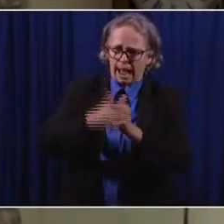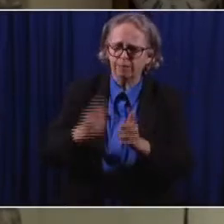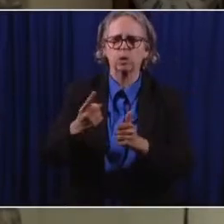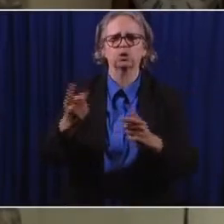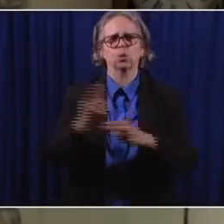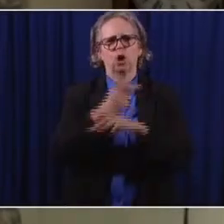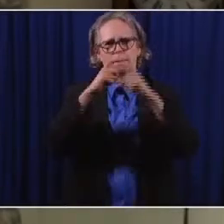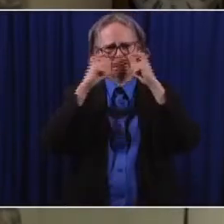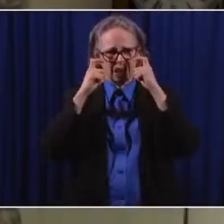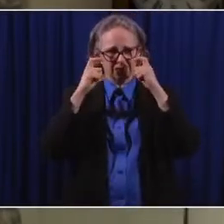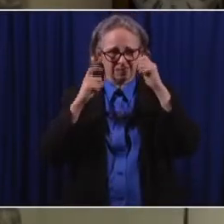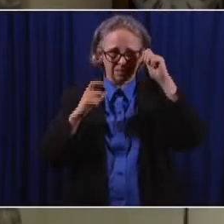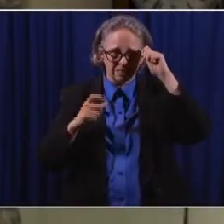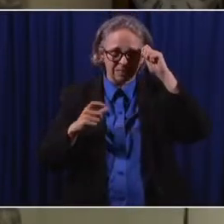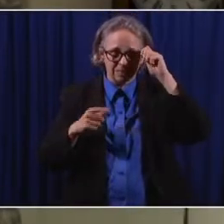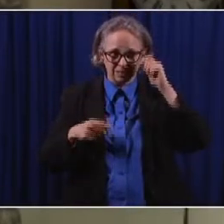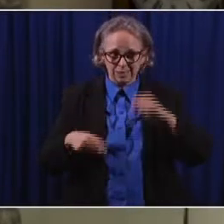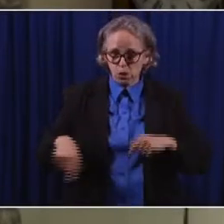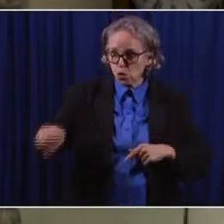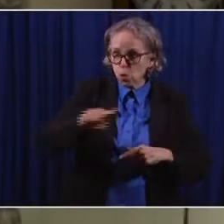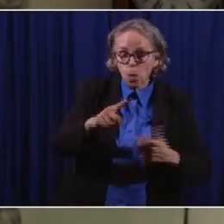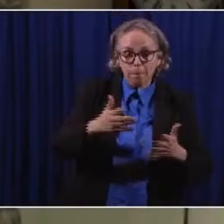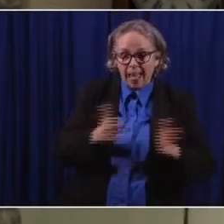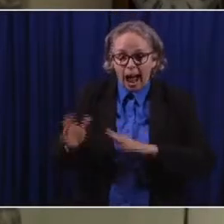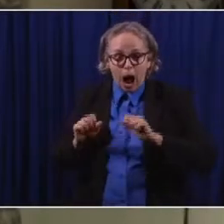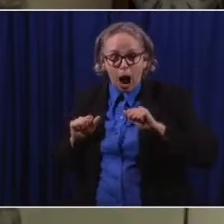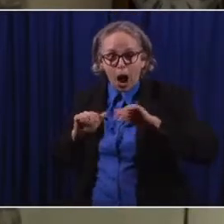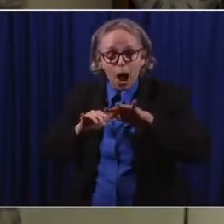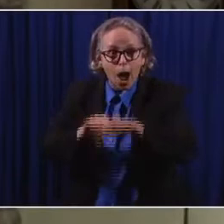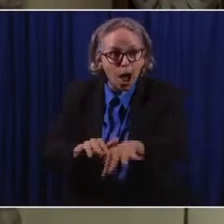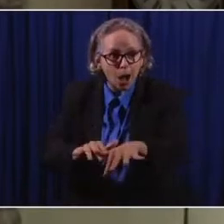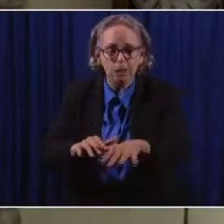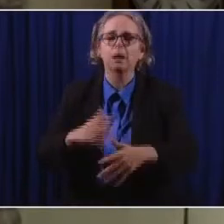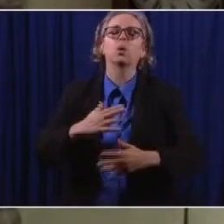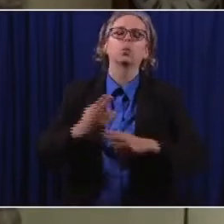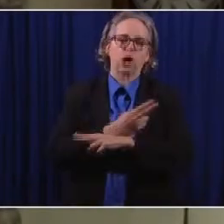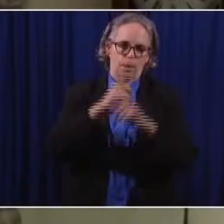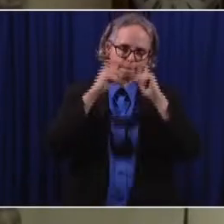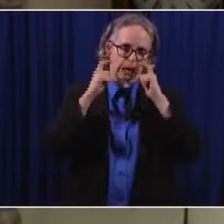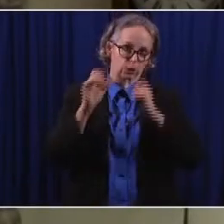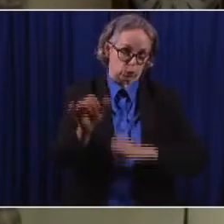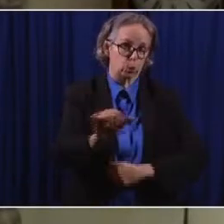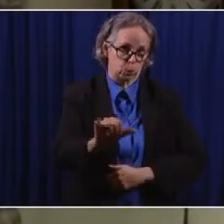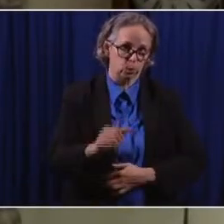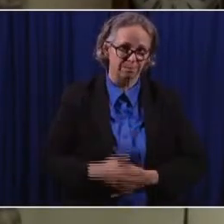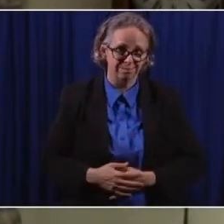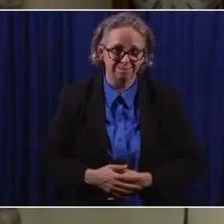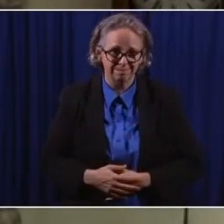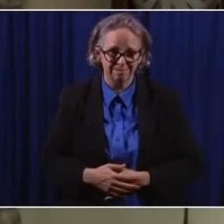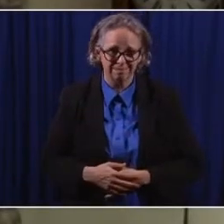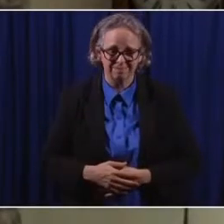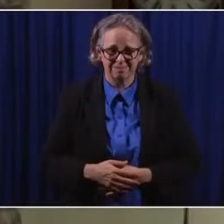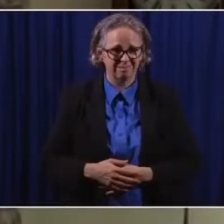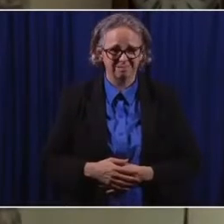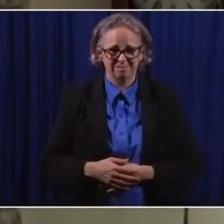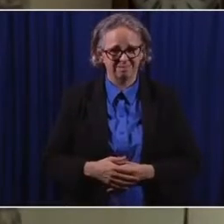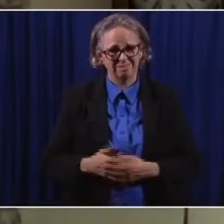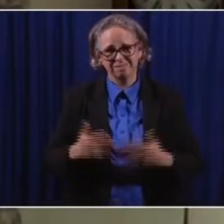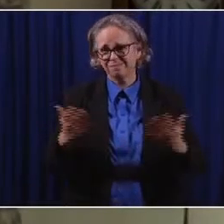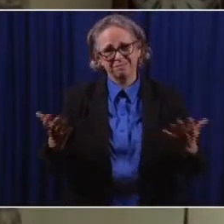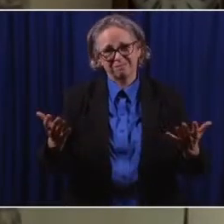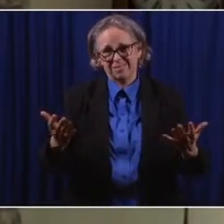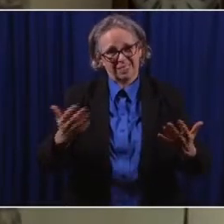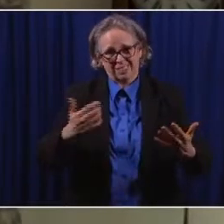and we would just ask them, please wear a mask. We think that is just, just absolutely